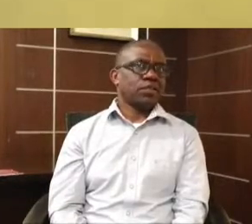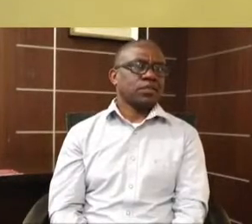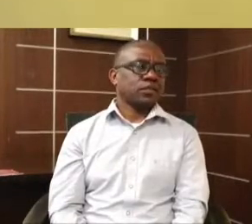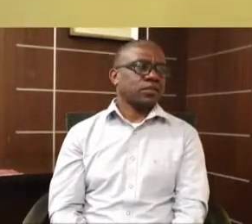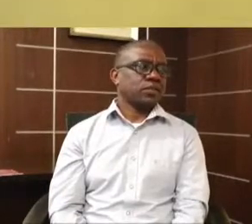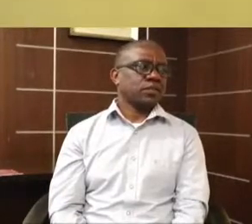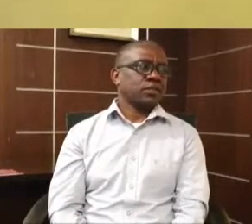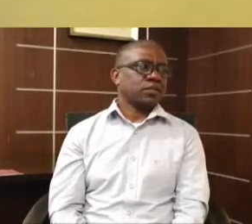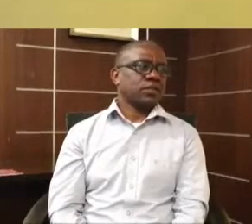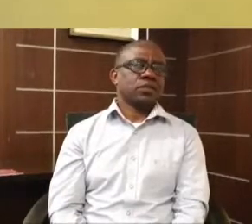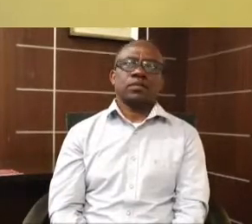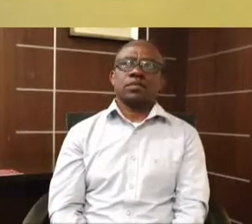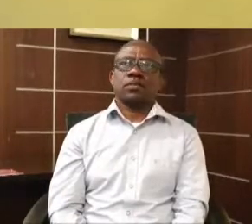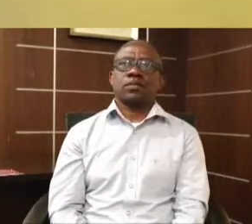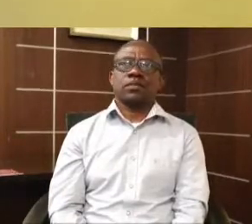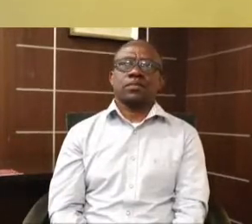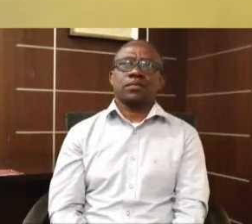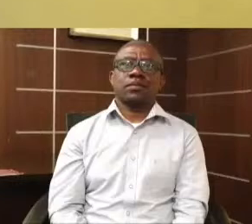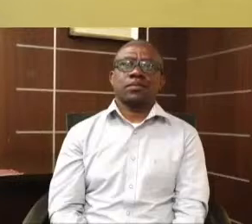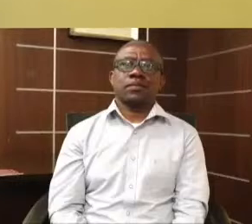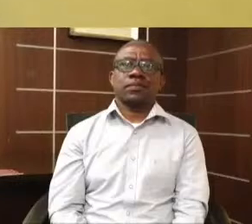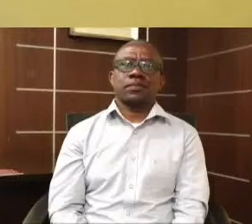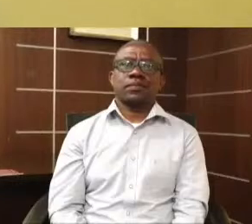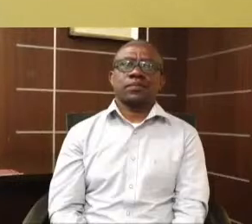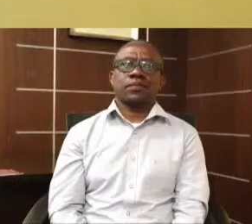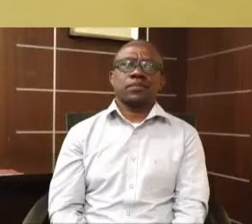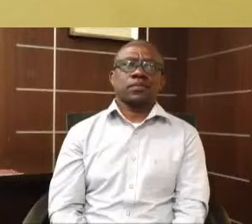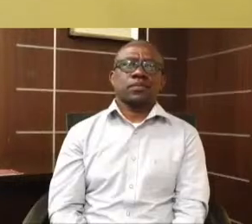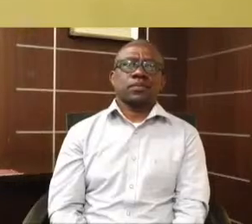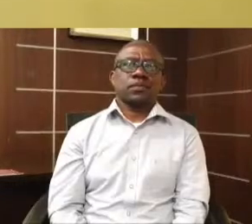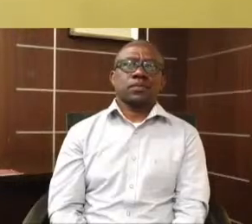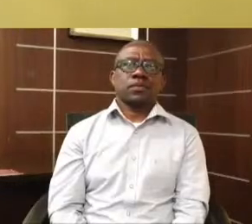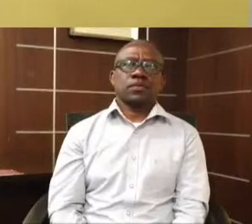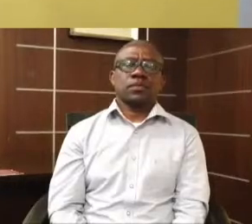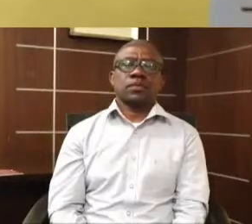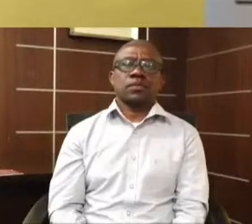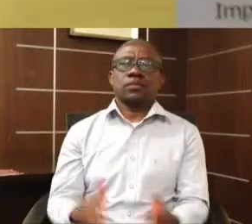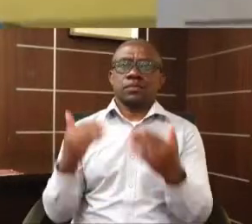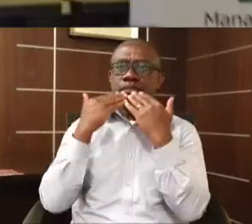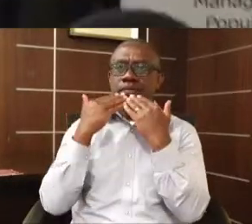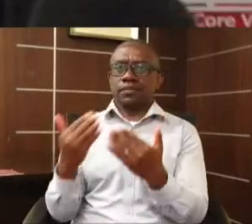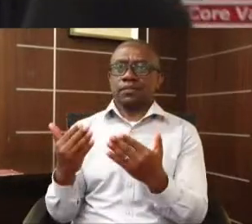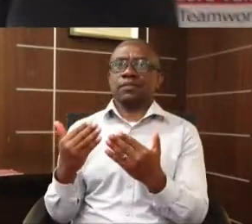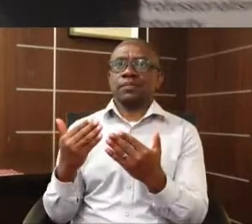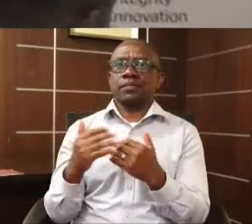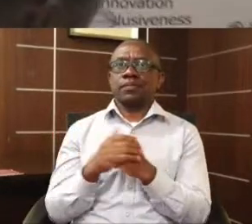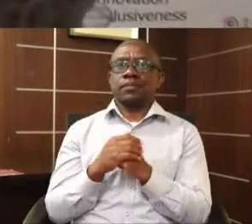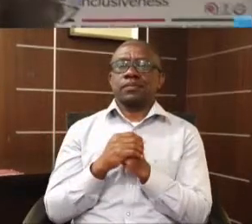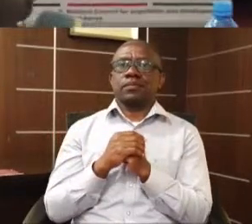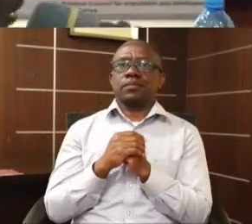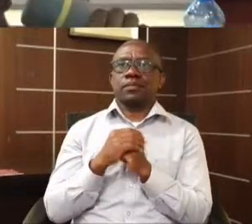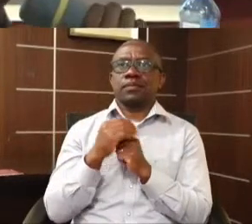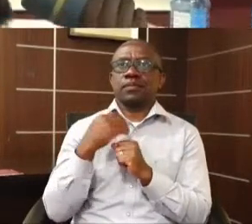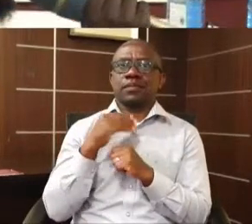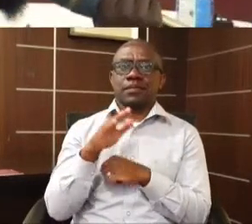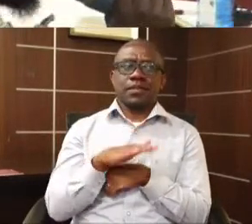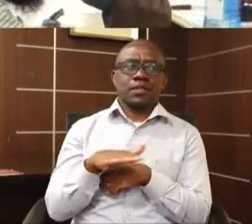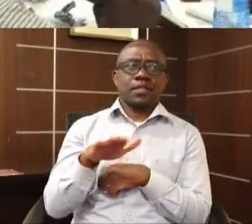All right, Karibu. Thank you very much. My question would go to Kilimo